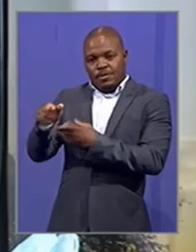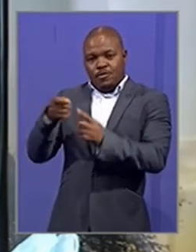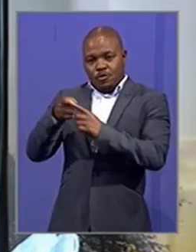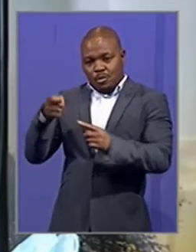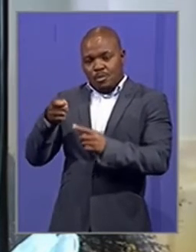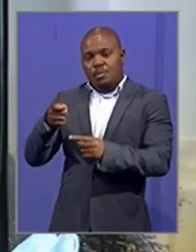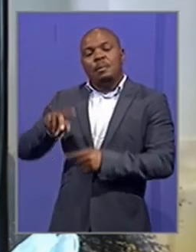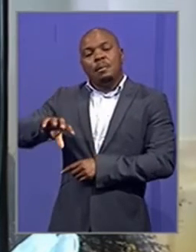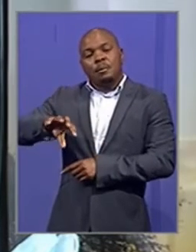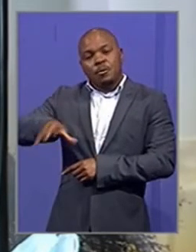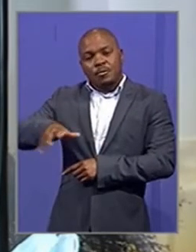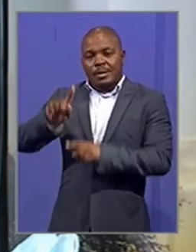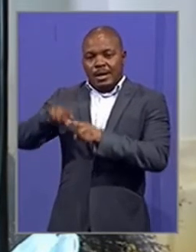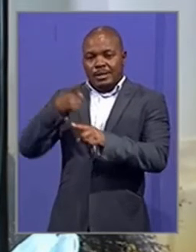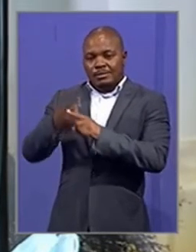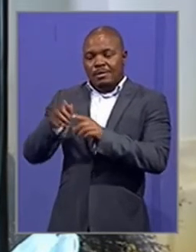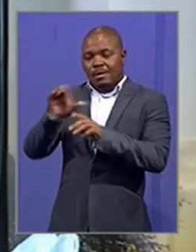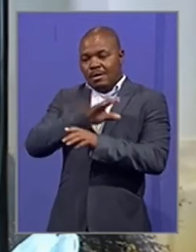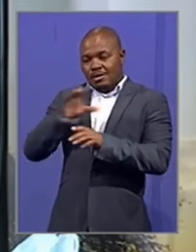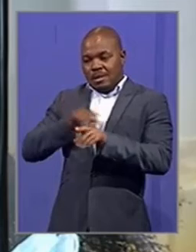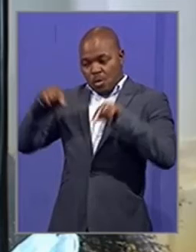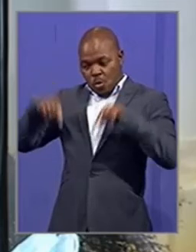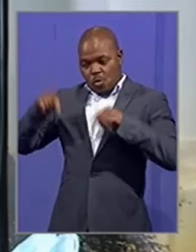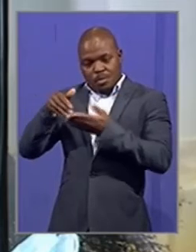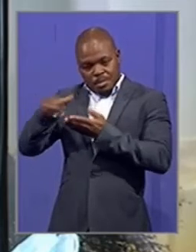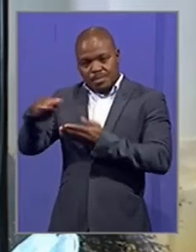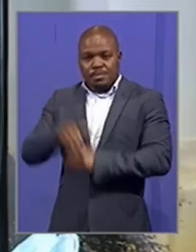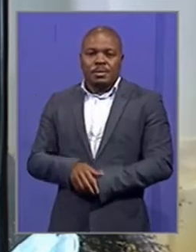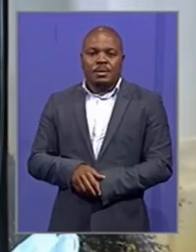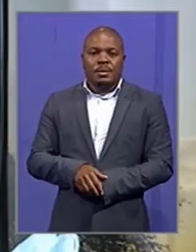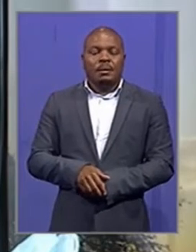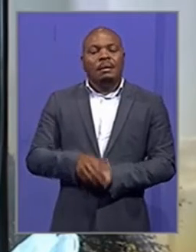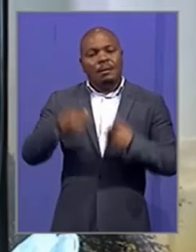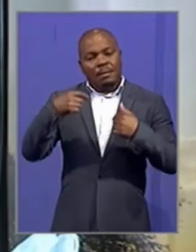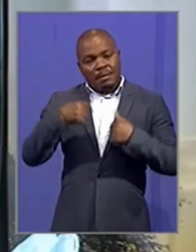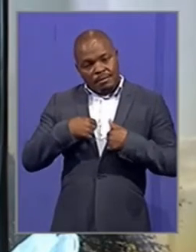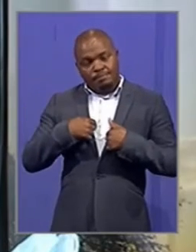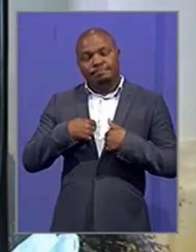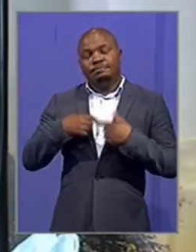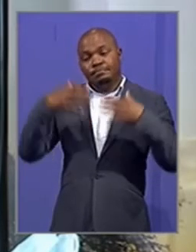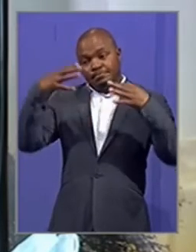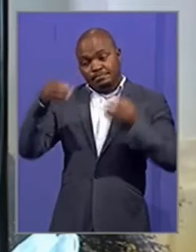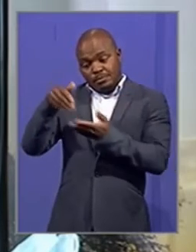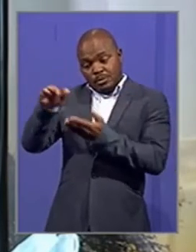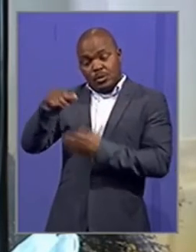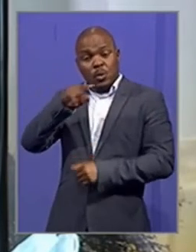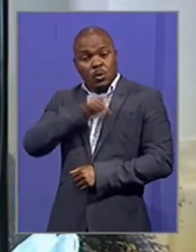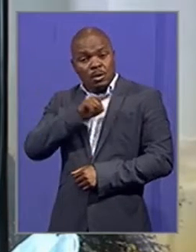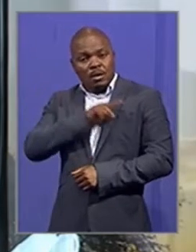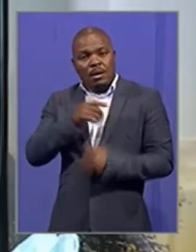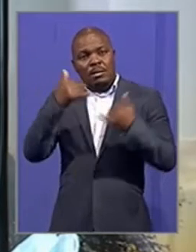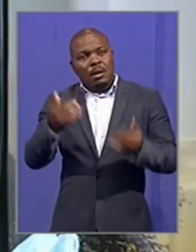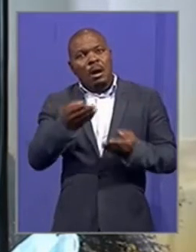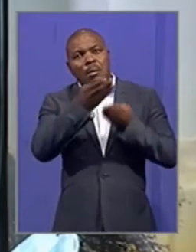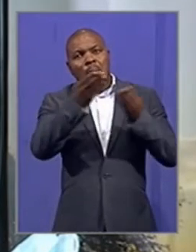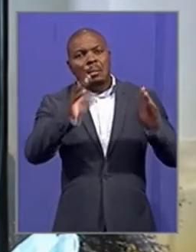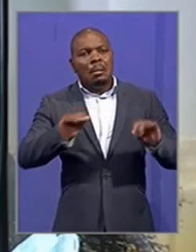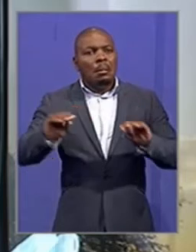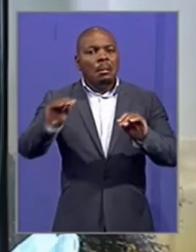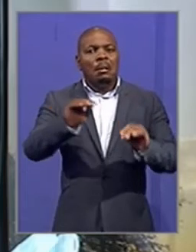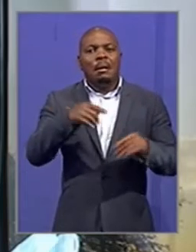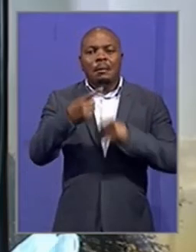Executive Council with immediate effect. I am doing so in light of his much publicized